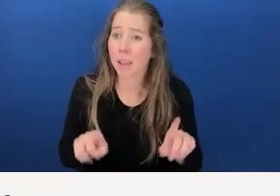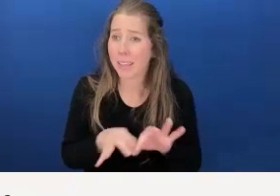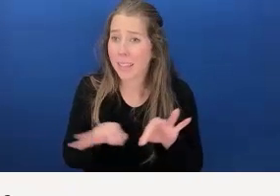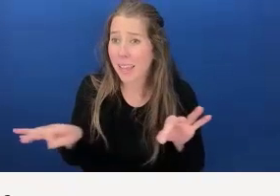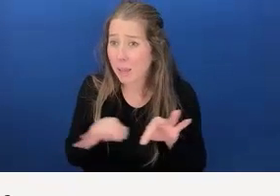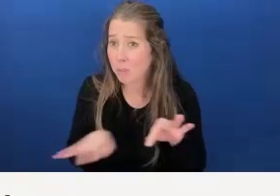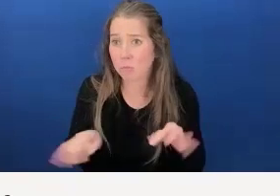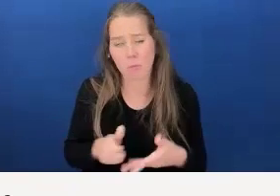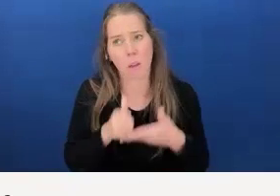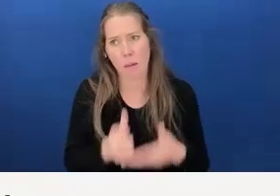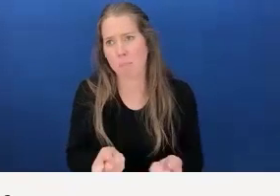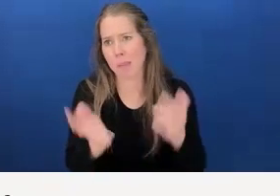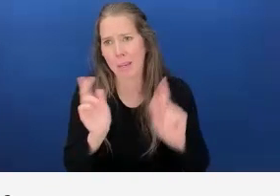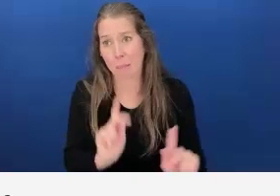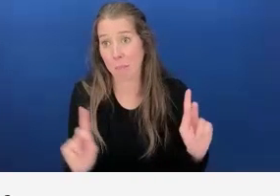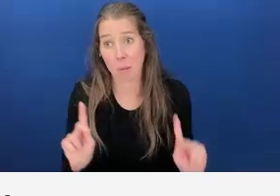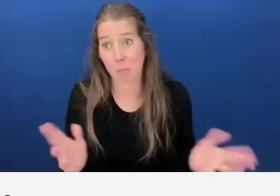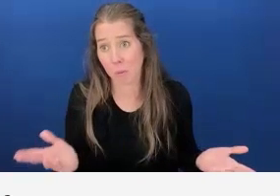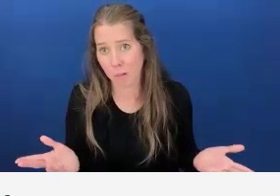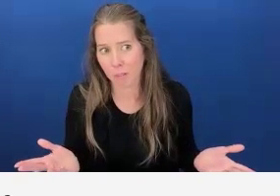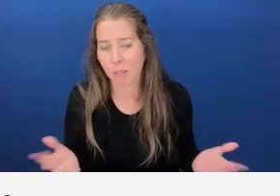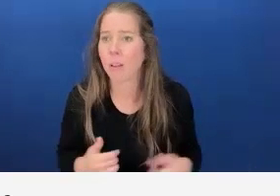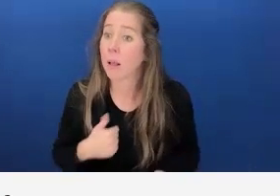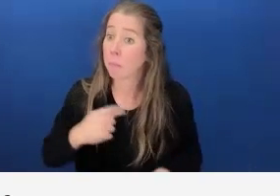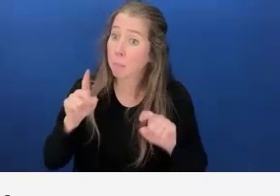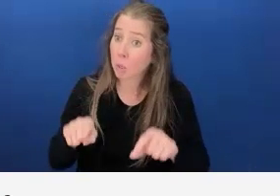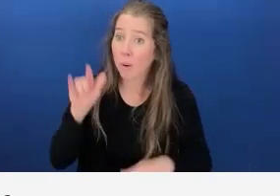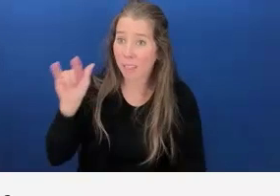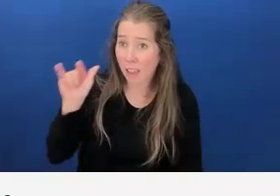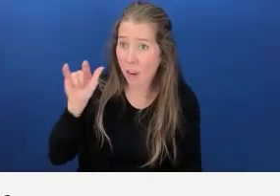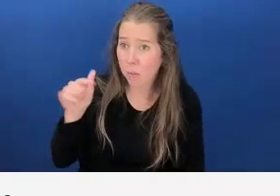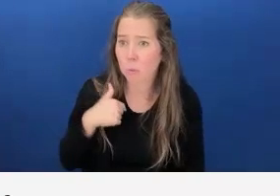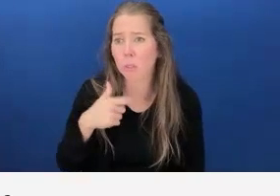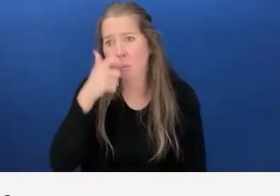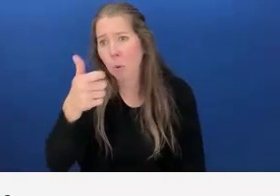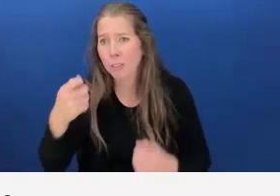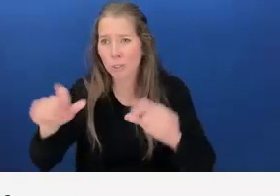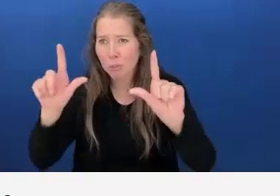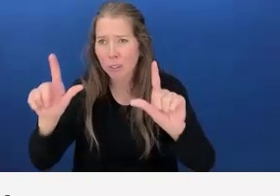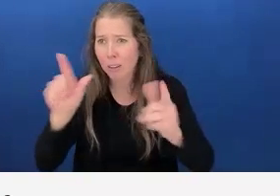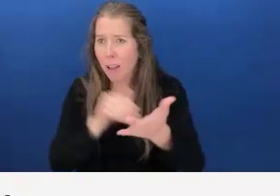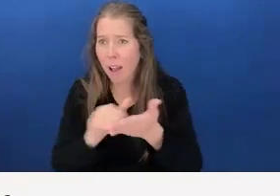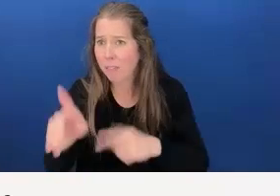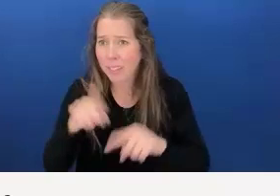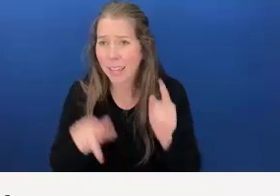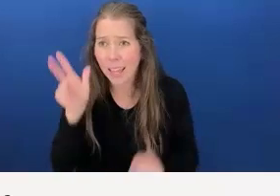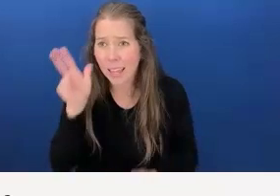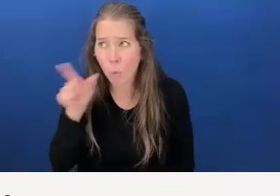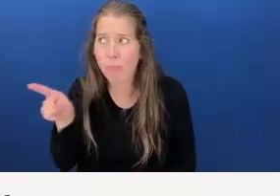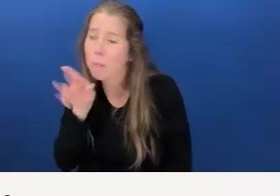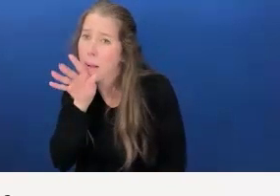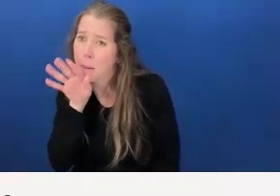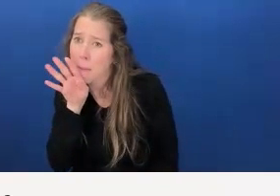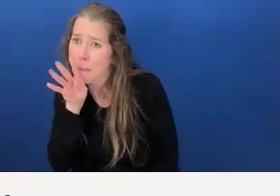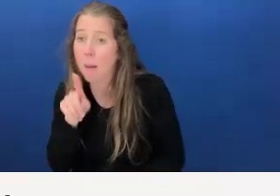help a lot of people. When I'm at the airport and whatnot, and I'm watching this screen, I can't hear what they're saying. But when the